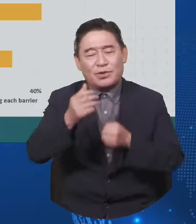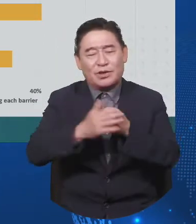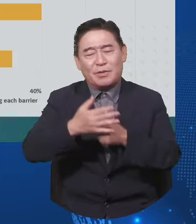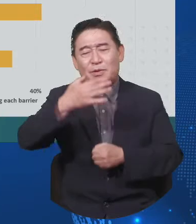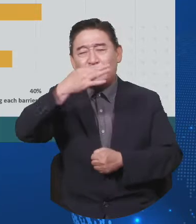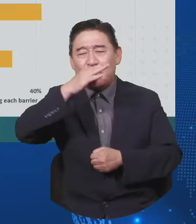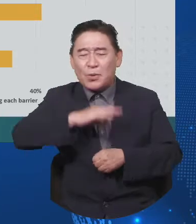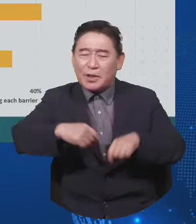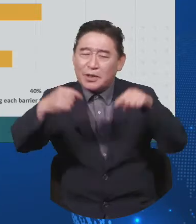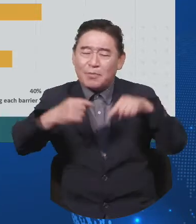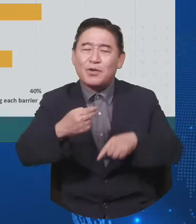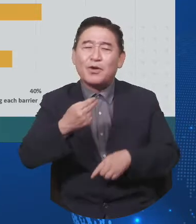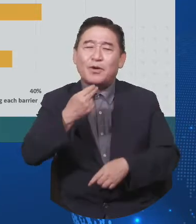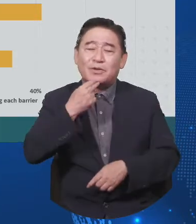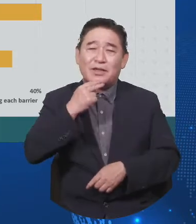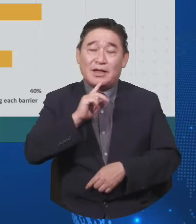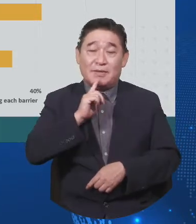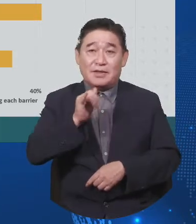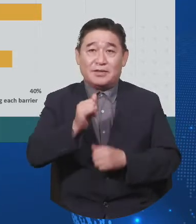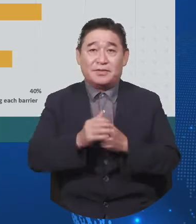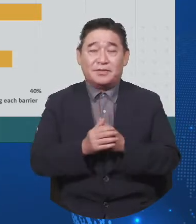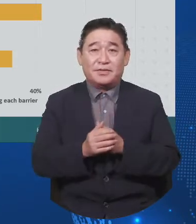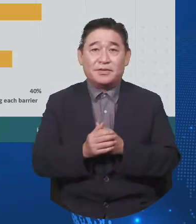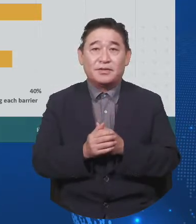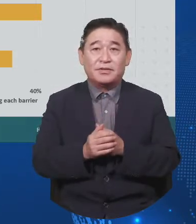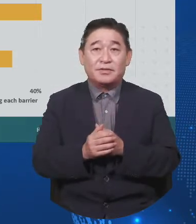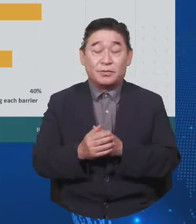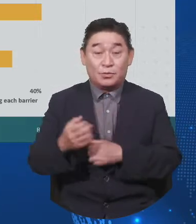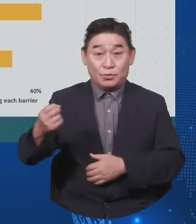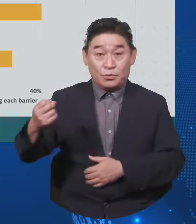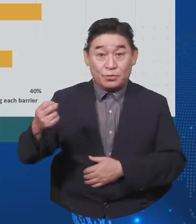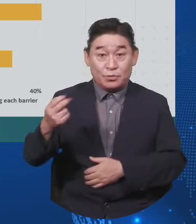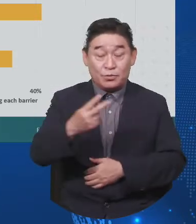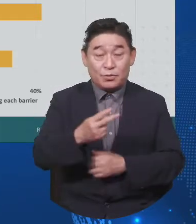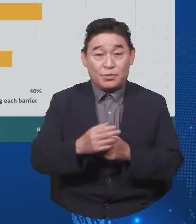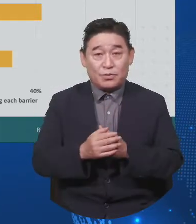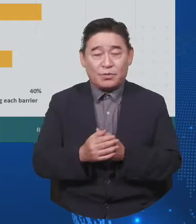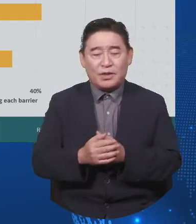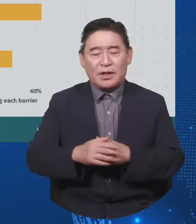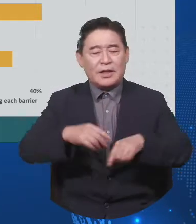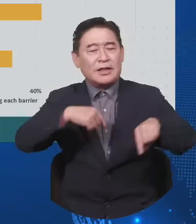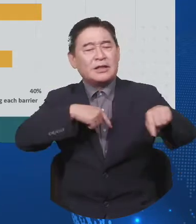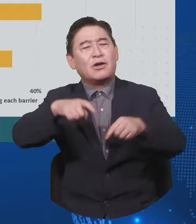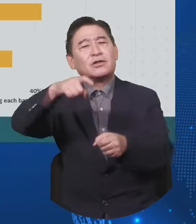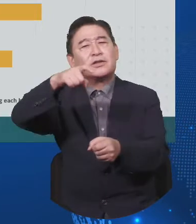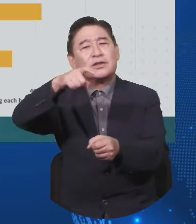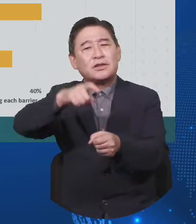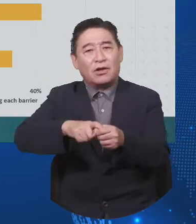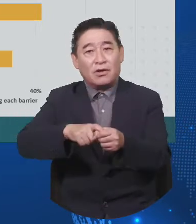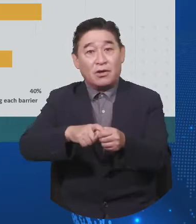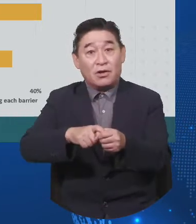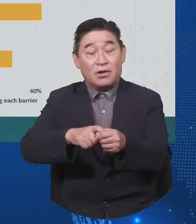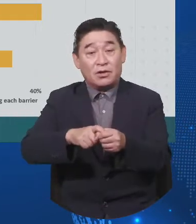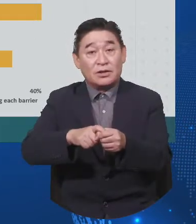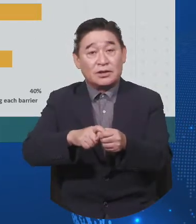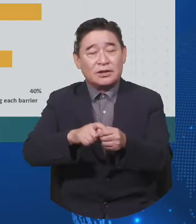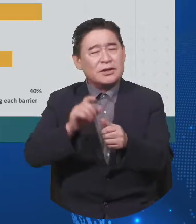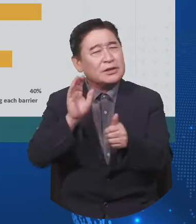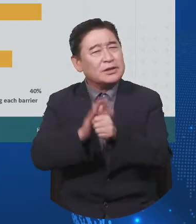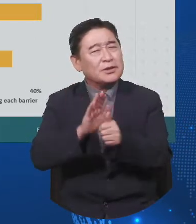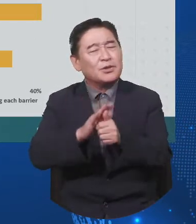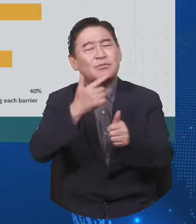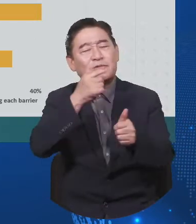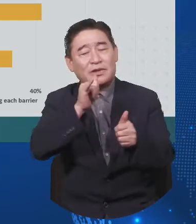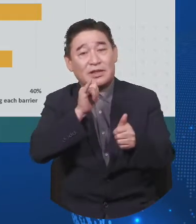Second, respondents argued that the political appetite for cooperation across actors is often low. There's some evidence